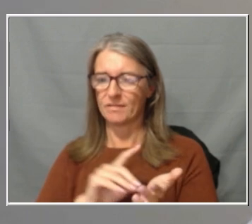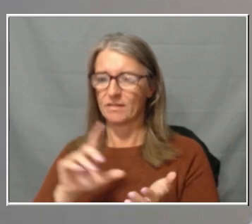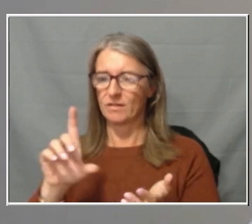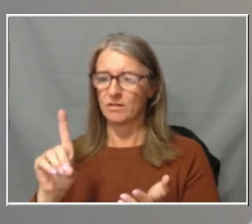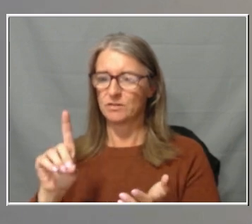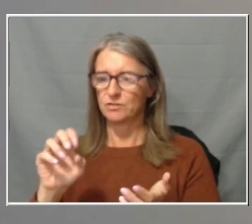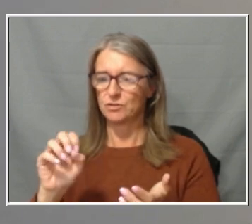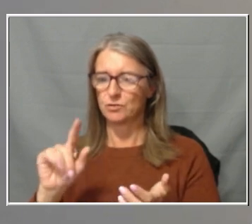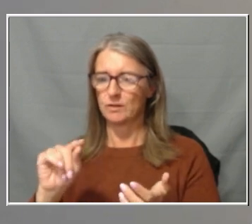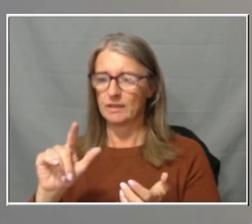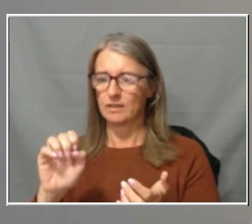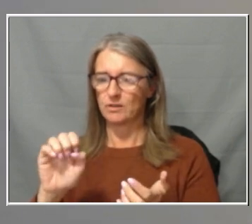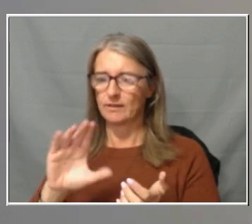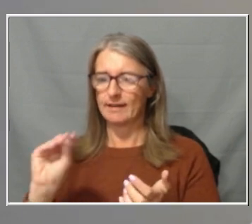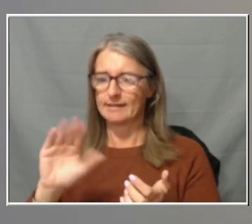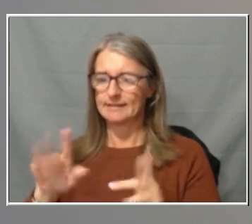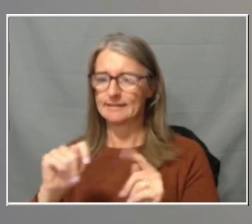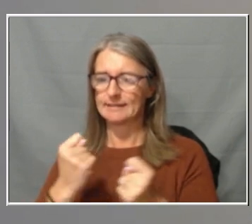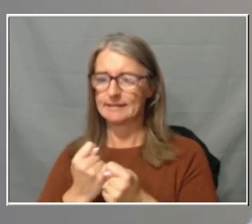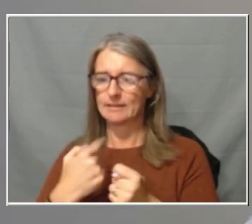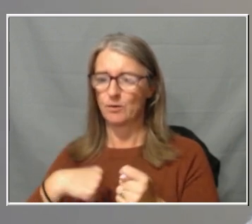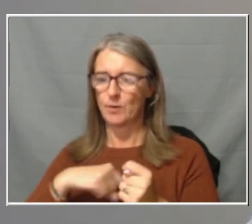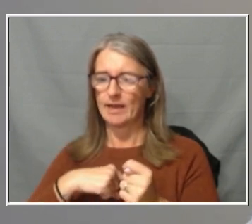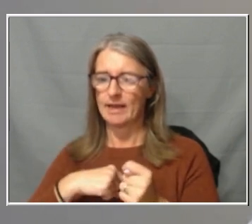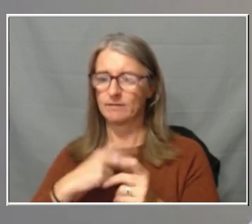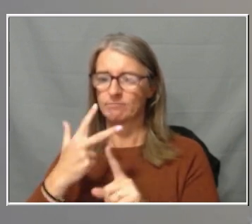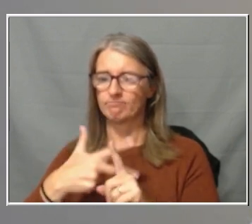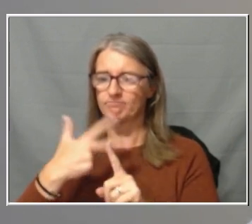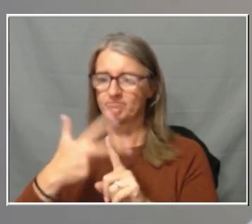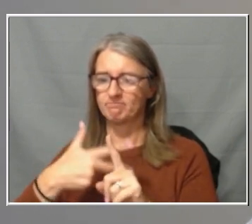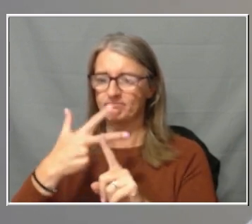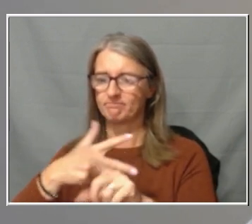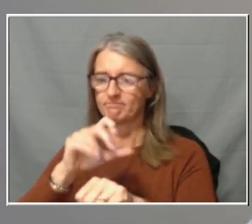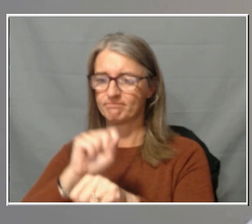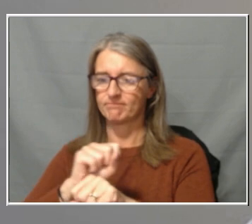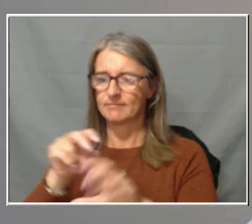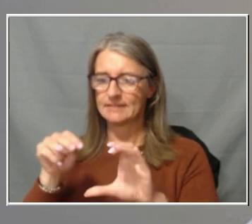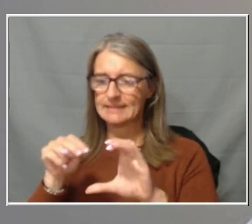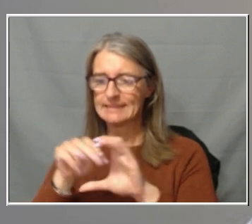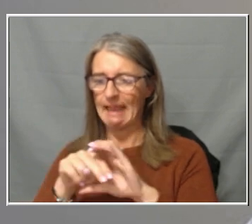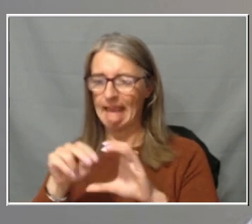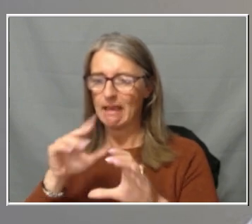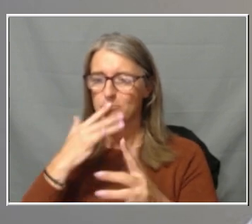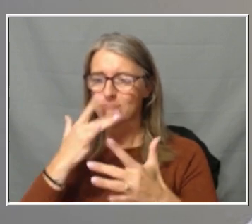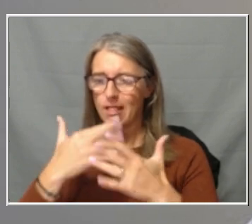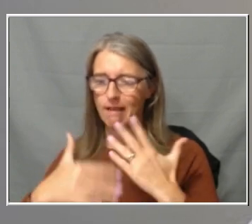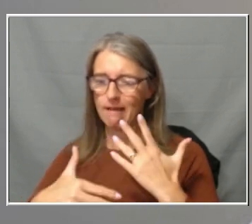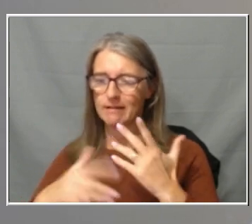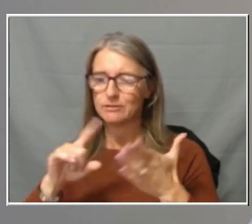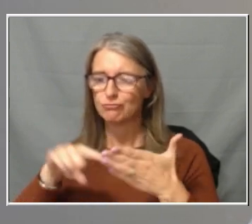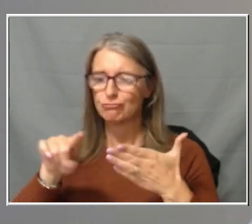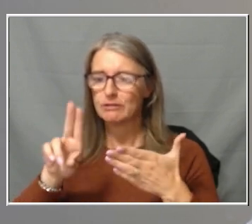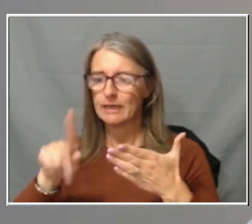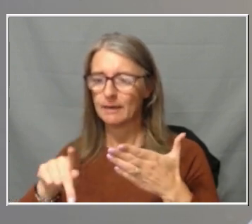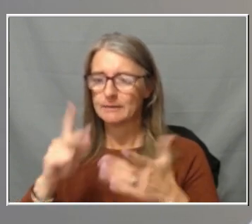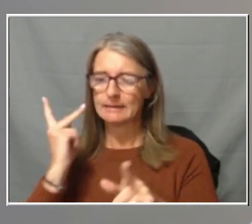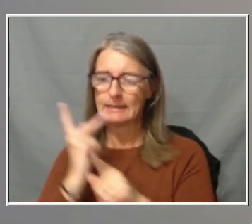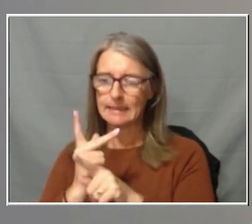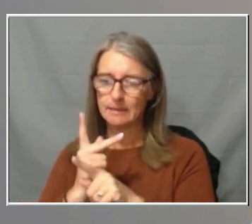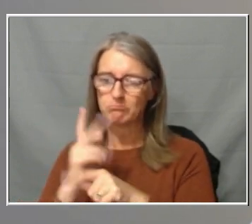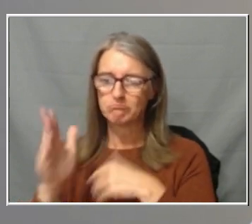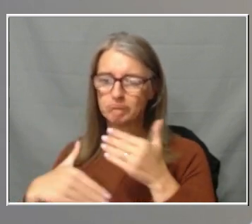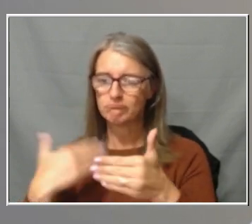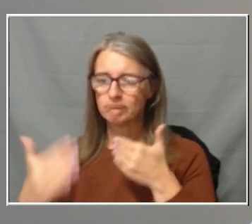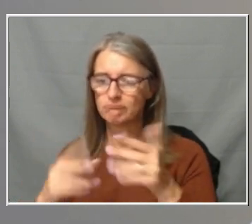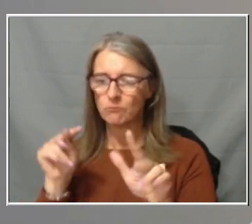Doolittle and his team, we have maintenance, 3-month maintenance, scans, blood, and checkup, so we can keep on top of